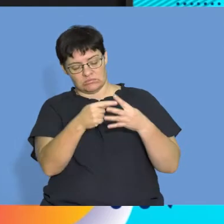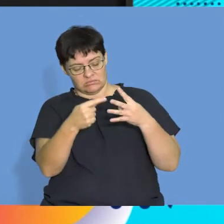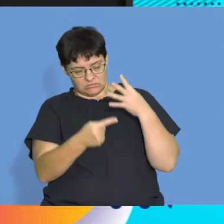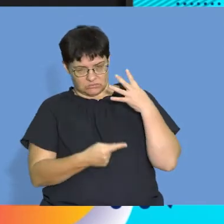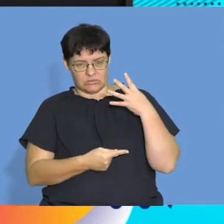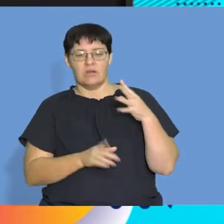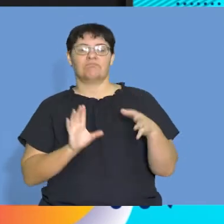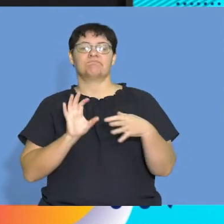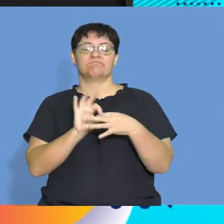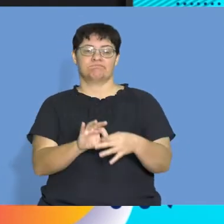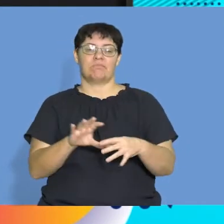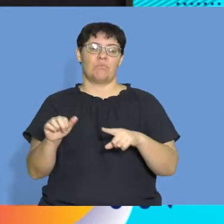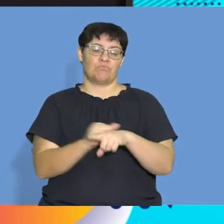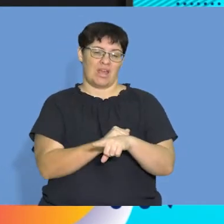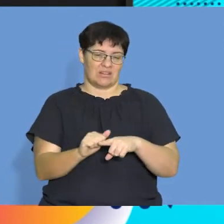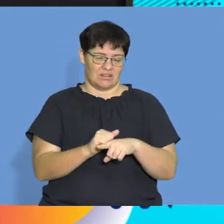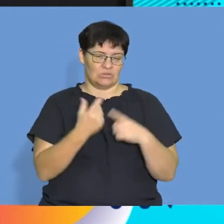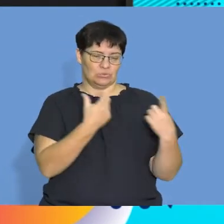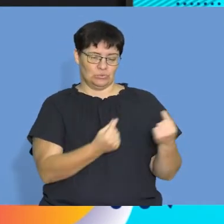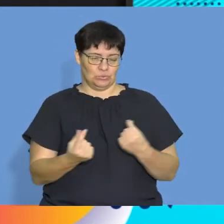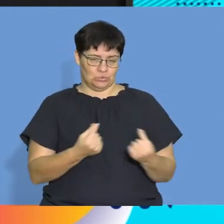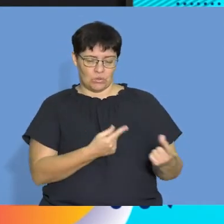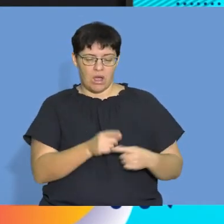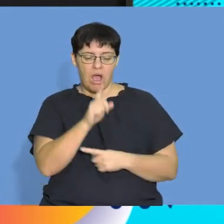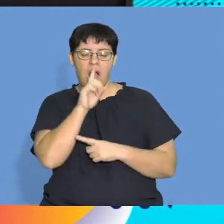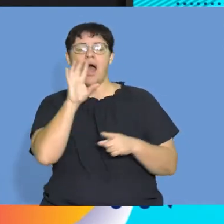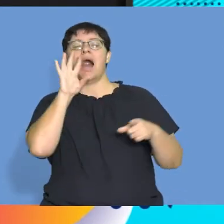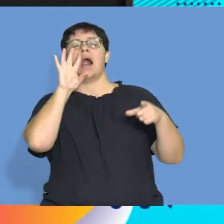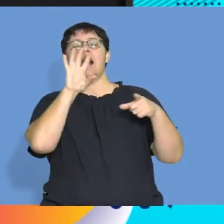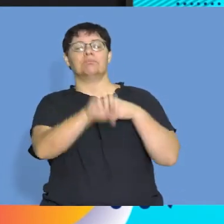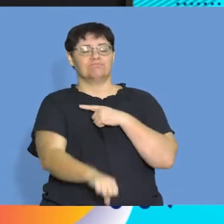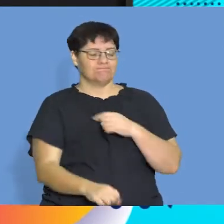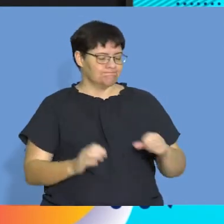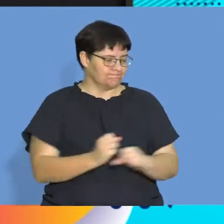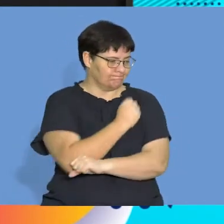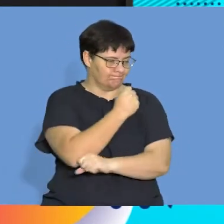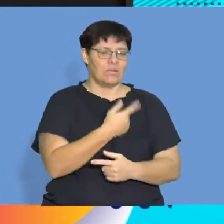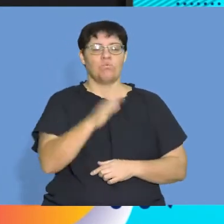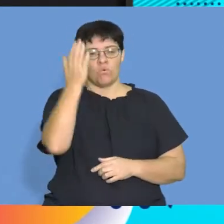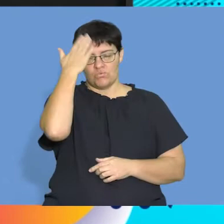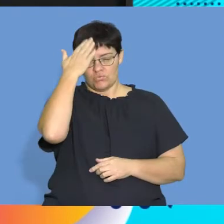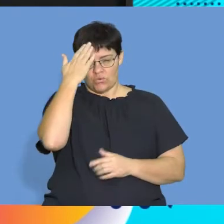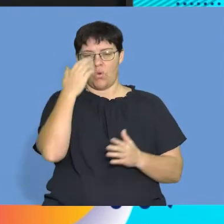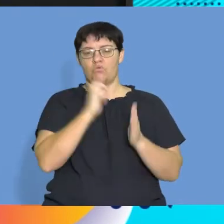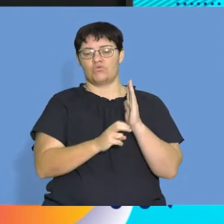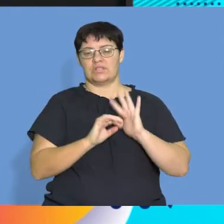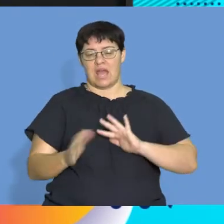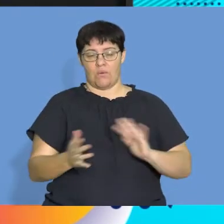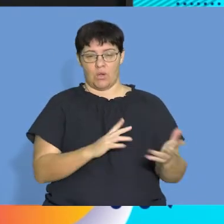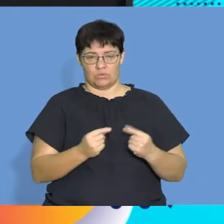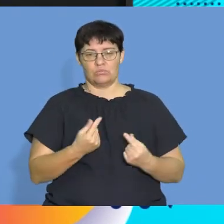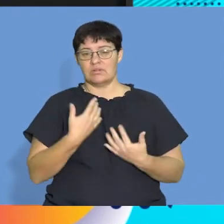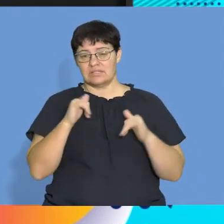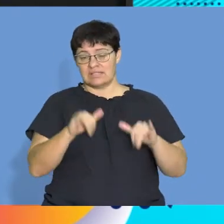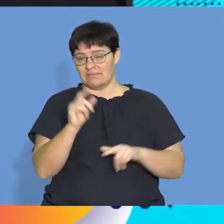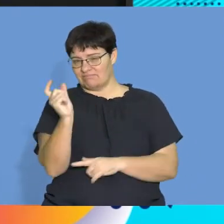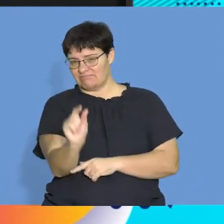into practicality so we can see how do we apply all these rules that I've been talking about. Stay tuned.